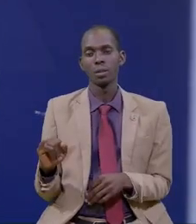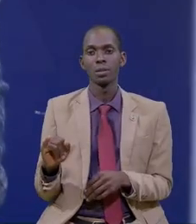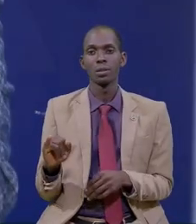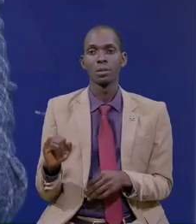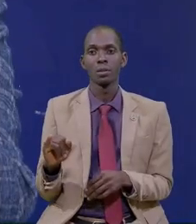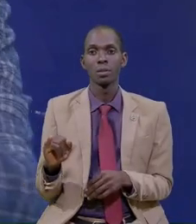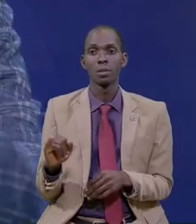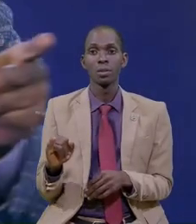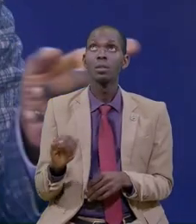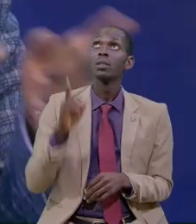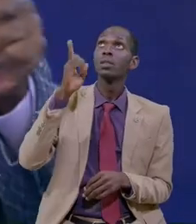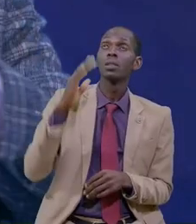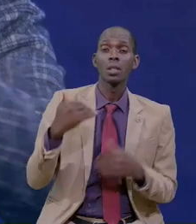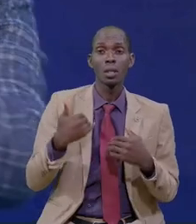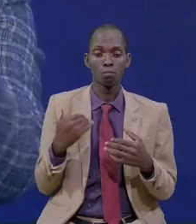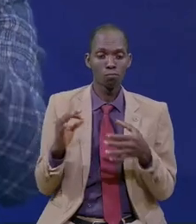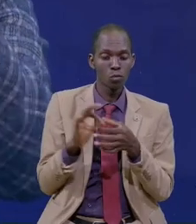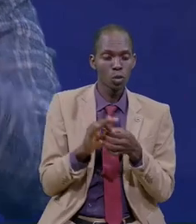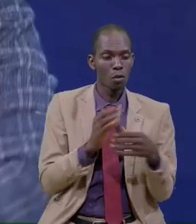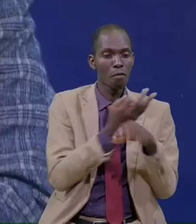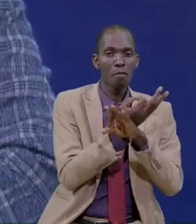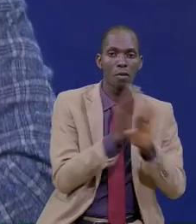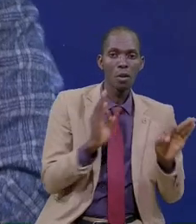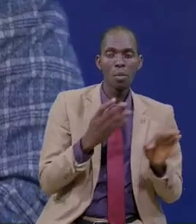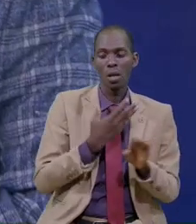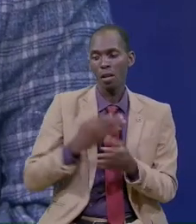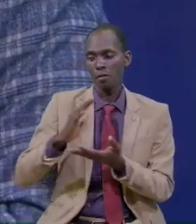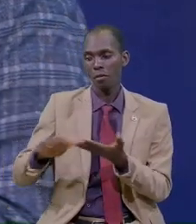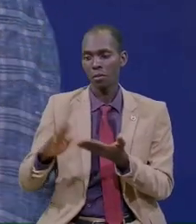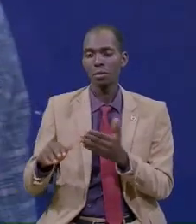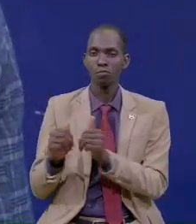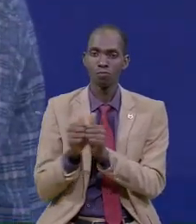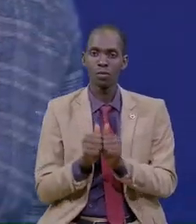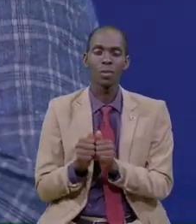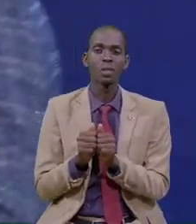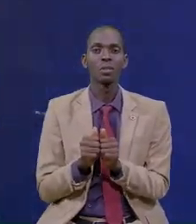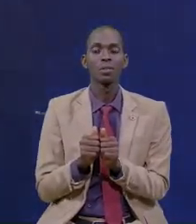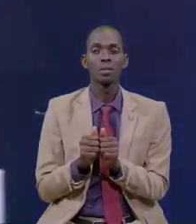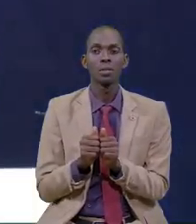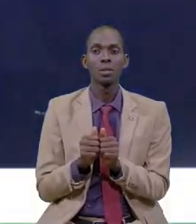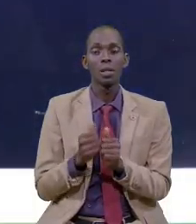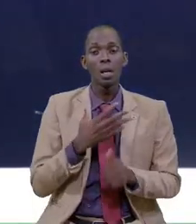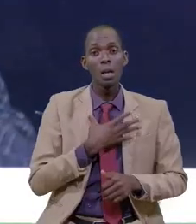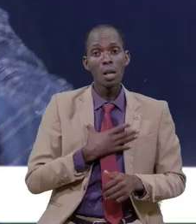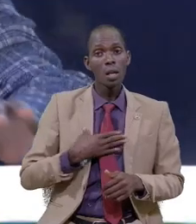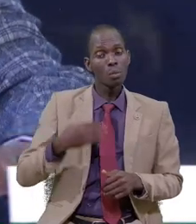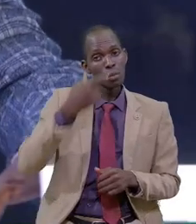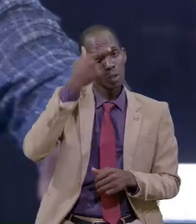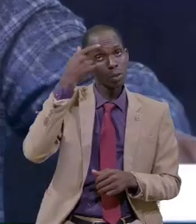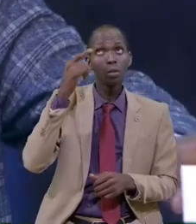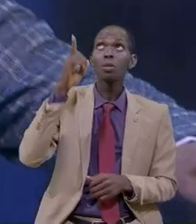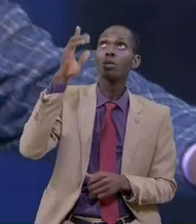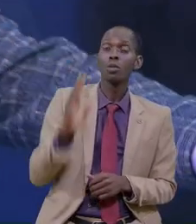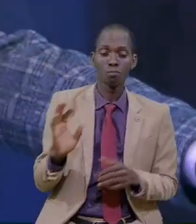They are joined together freedom and forgiveness. And because he joined them